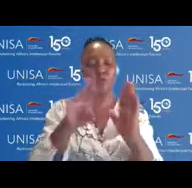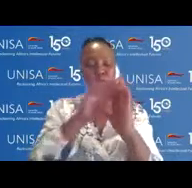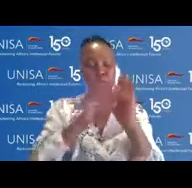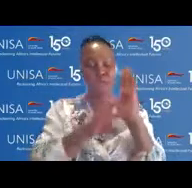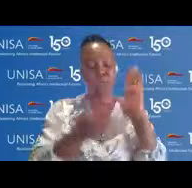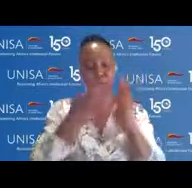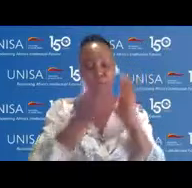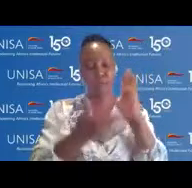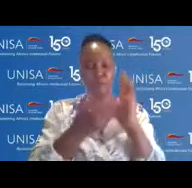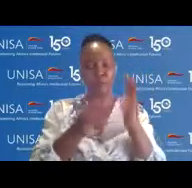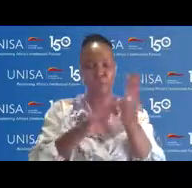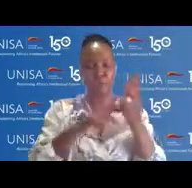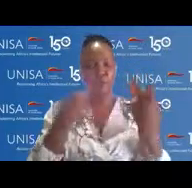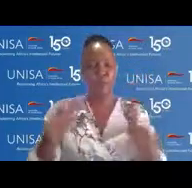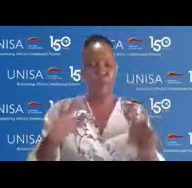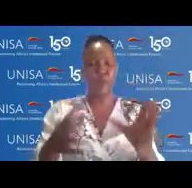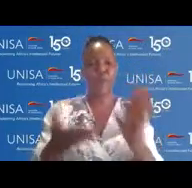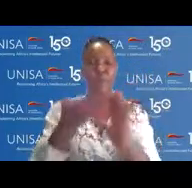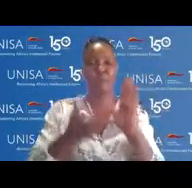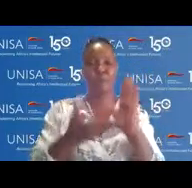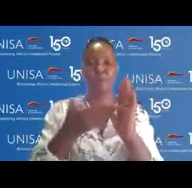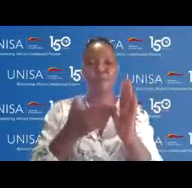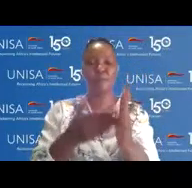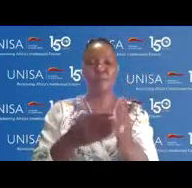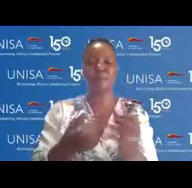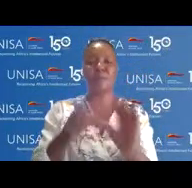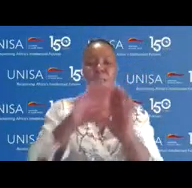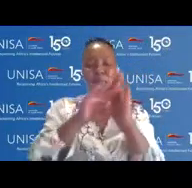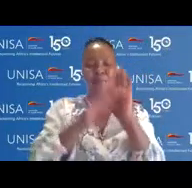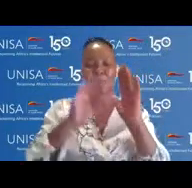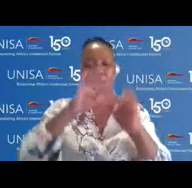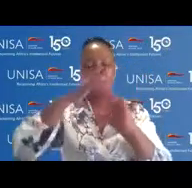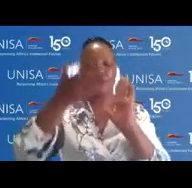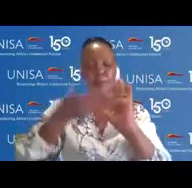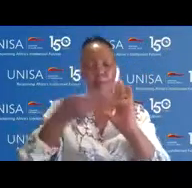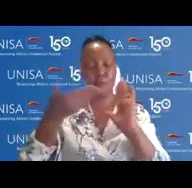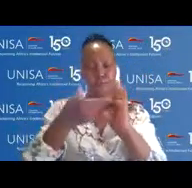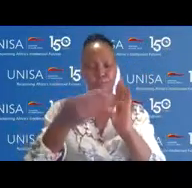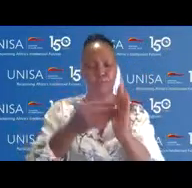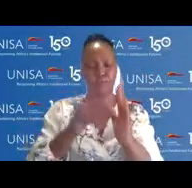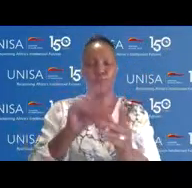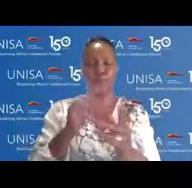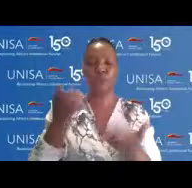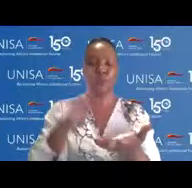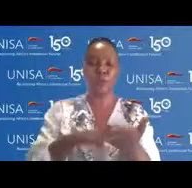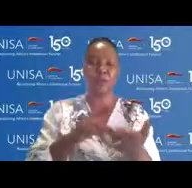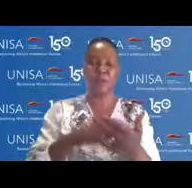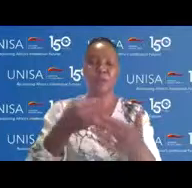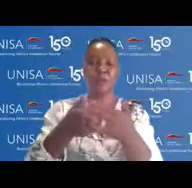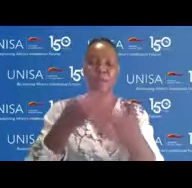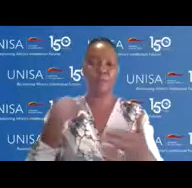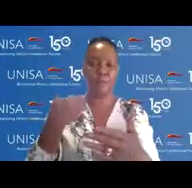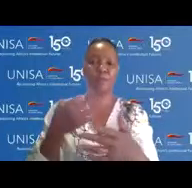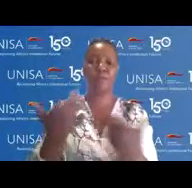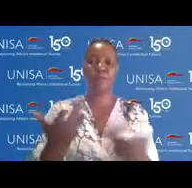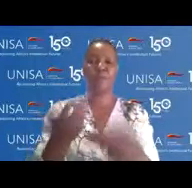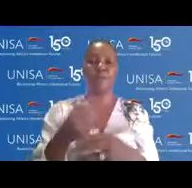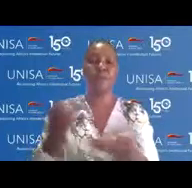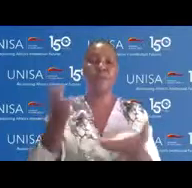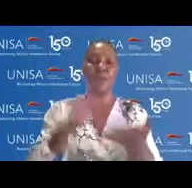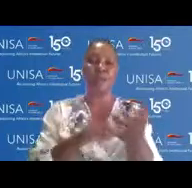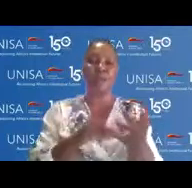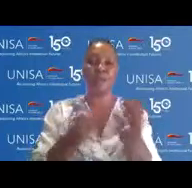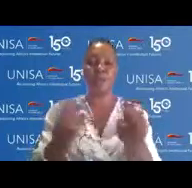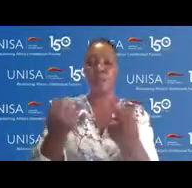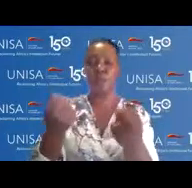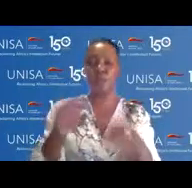quite, it will list everything that you have enrolled for in the past. But if you want to enroll for new courses, you just simply